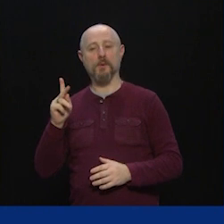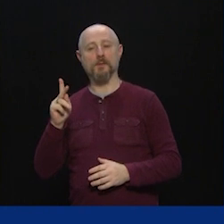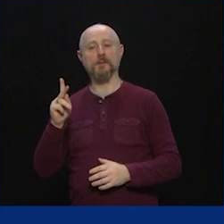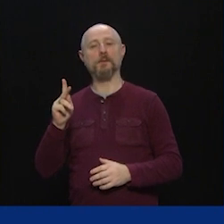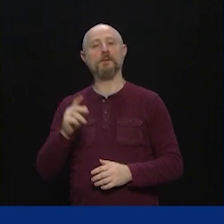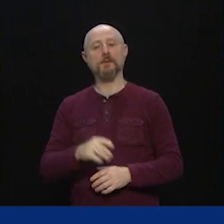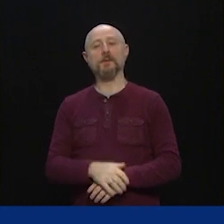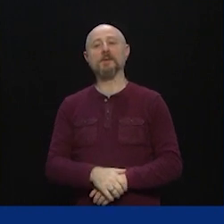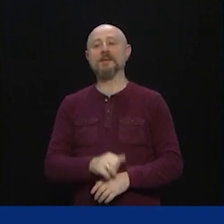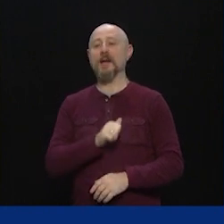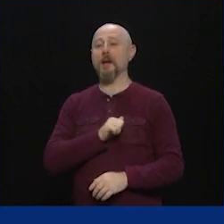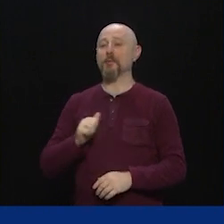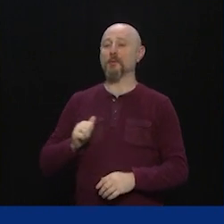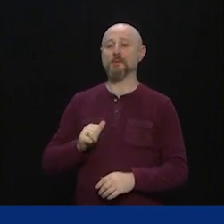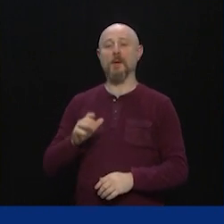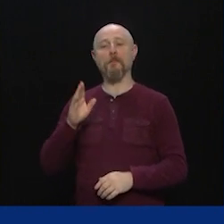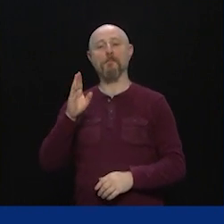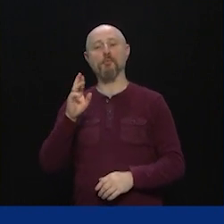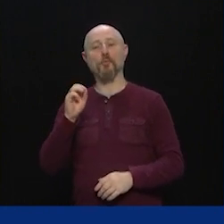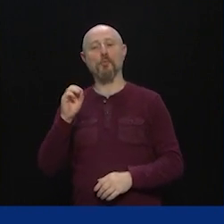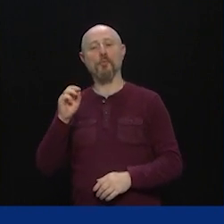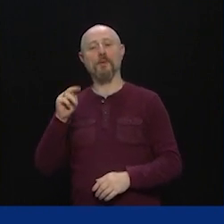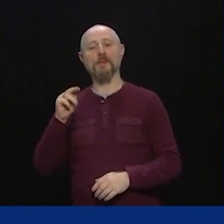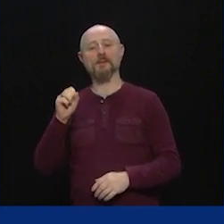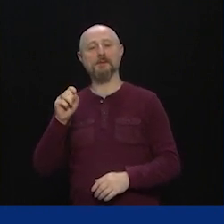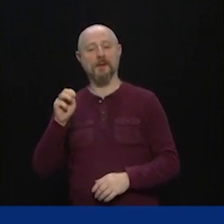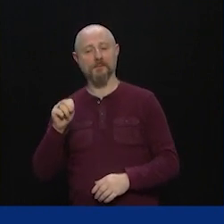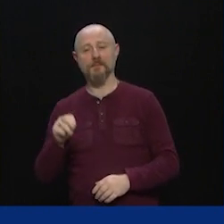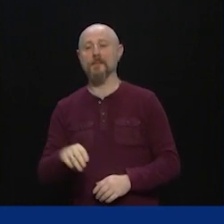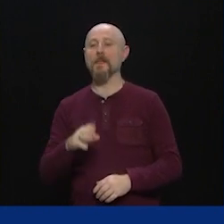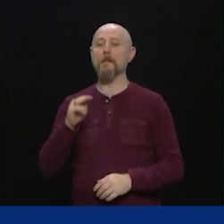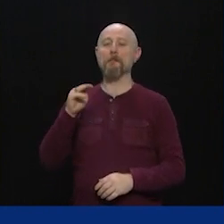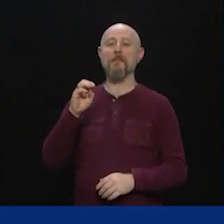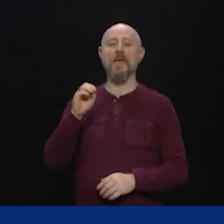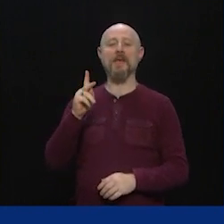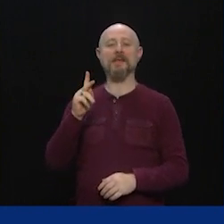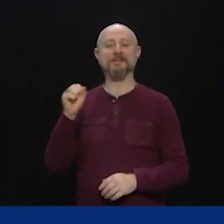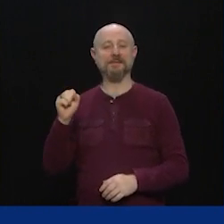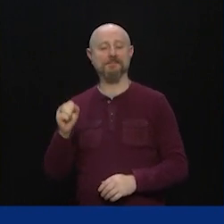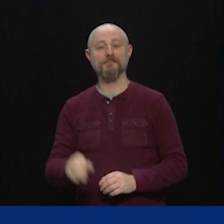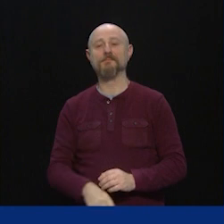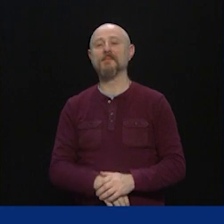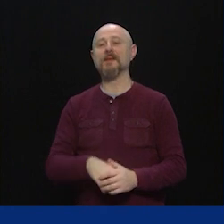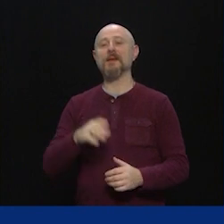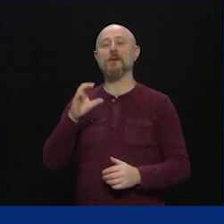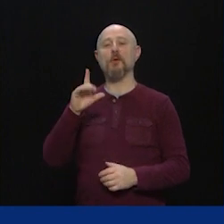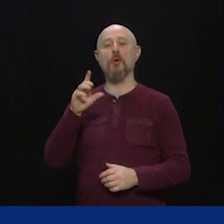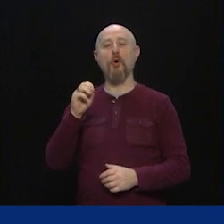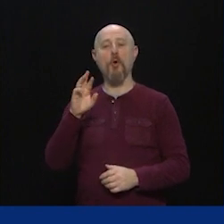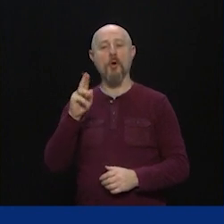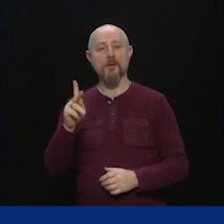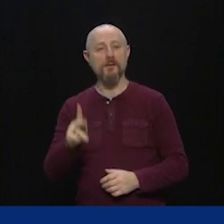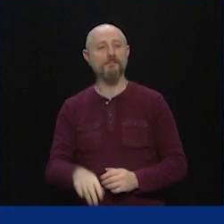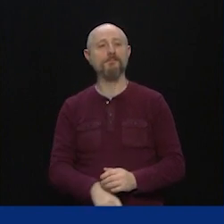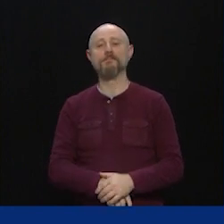Bronson, Assemblymember Damon Meeks, Assemblymember Sarah Clark, and Assemblymember Jen Lunsford. Let's give